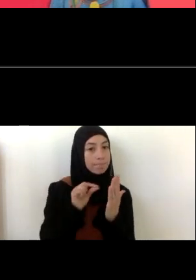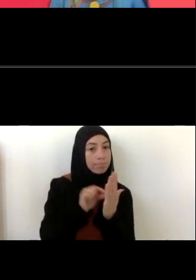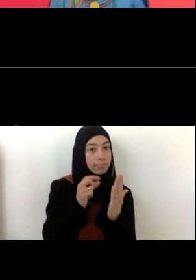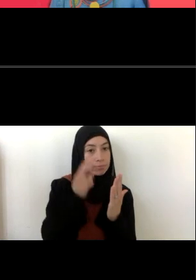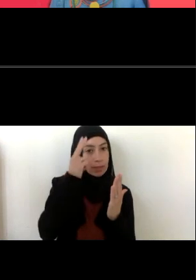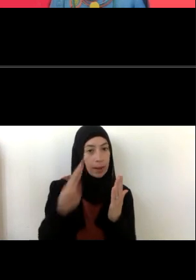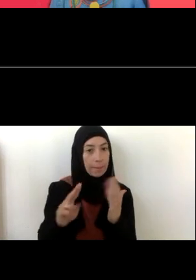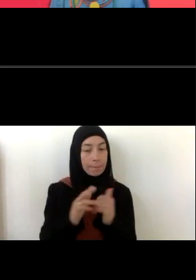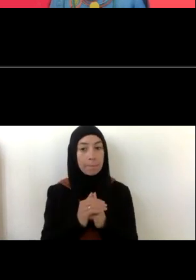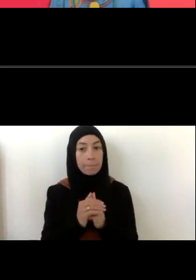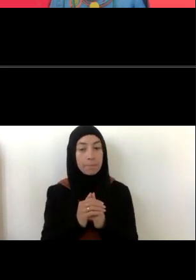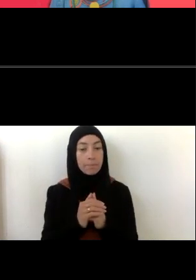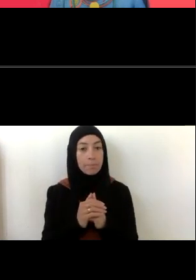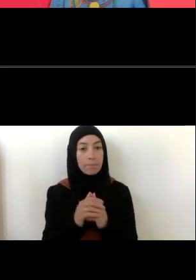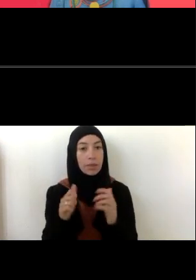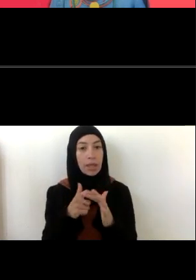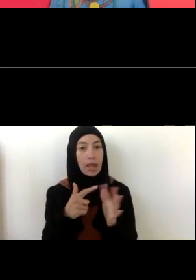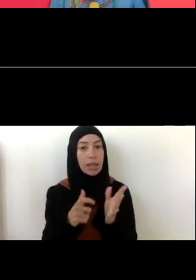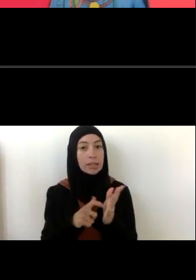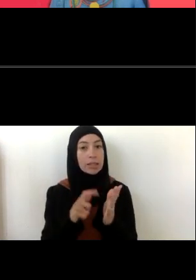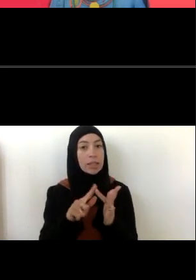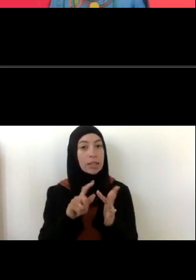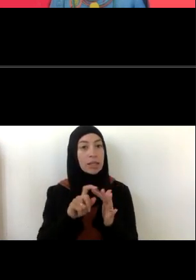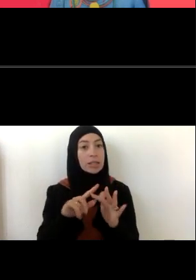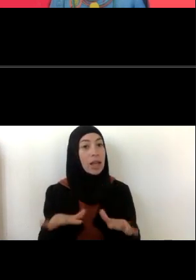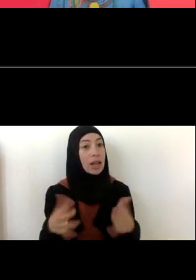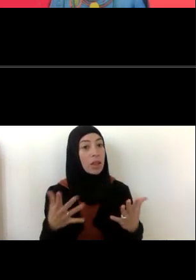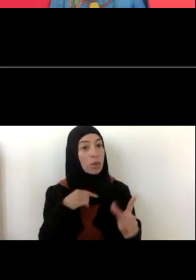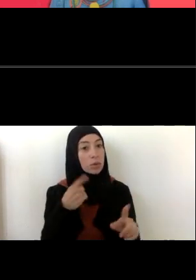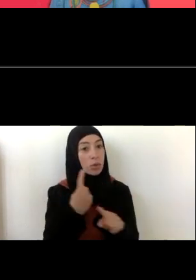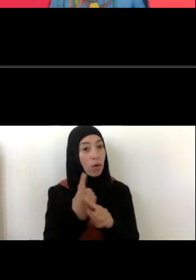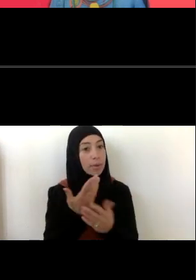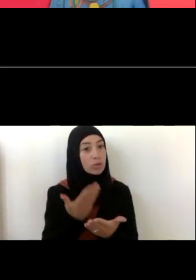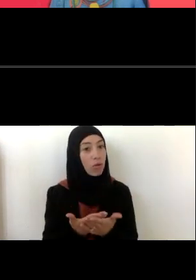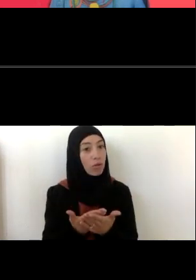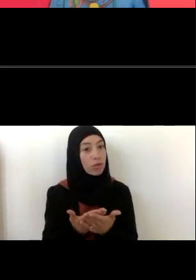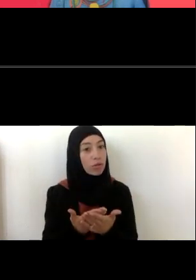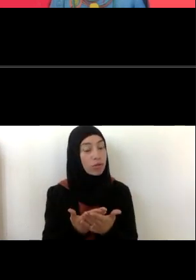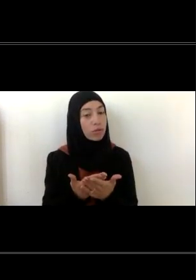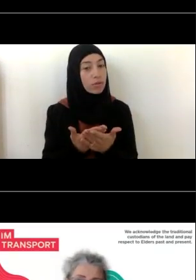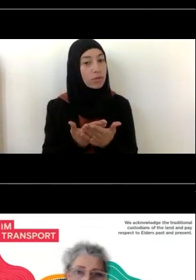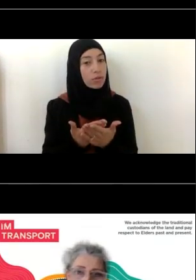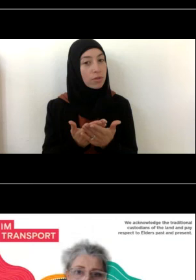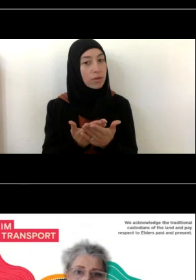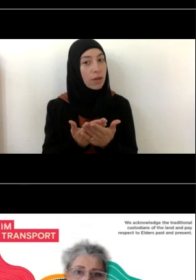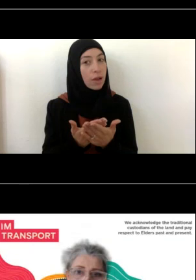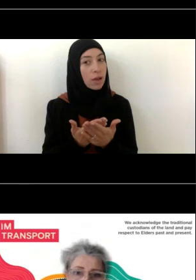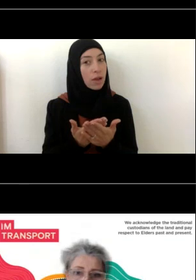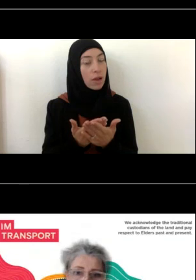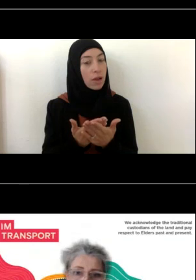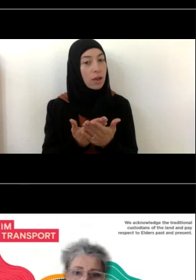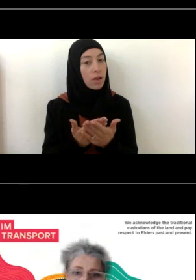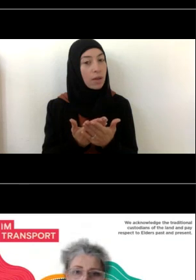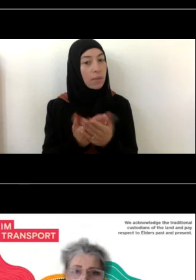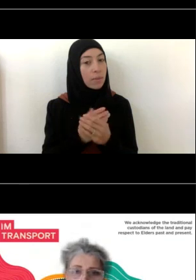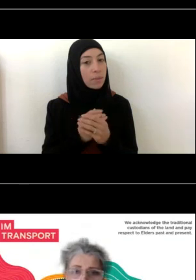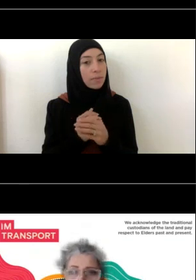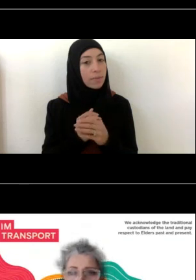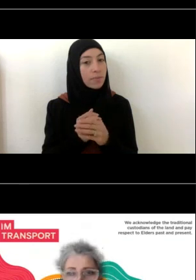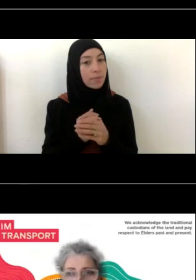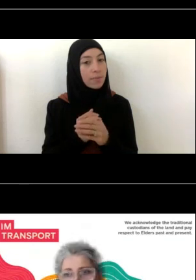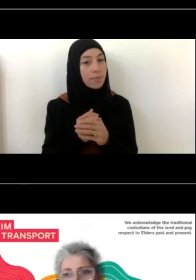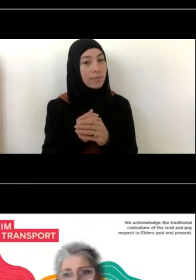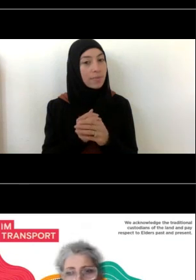Katie, is there anything else you'd like to comment on? Perhaps I'm just conscious I'm